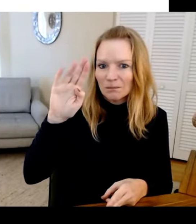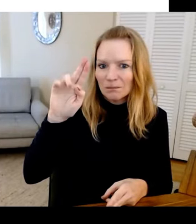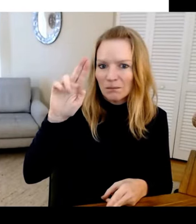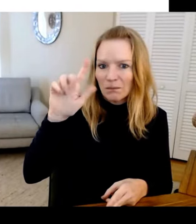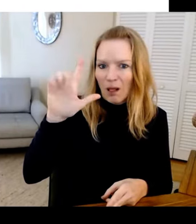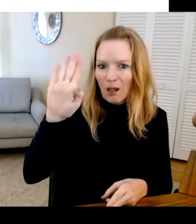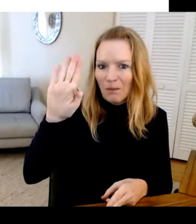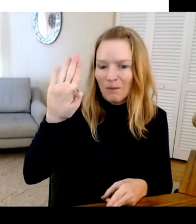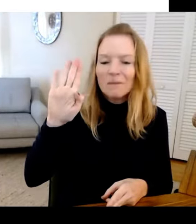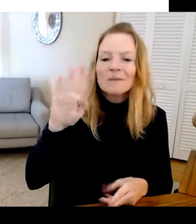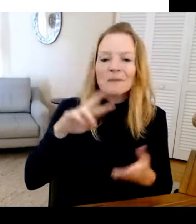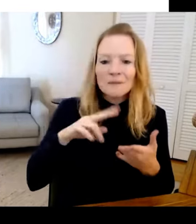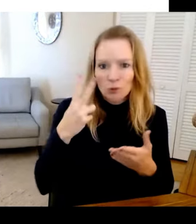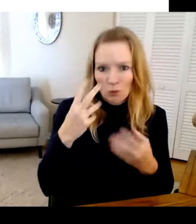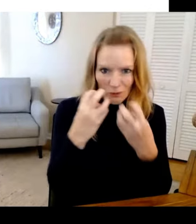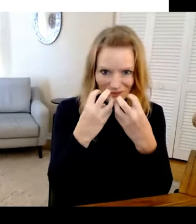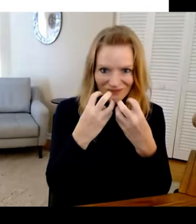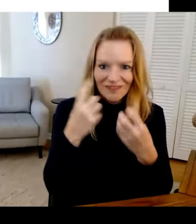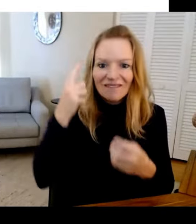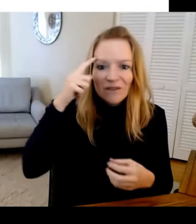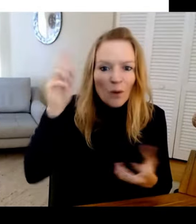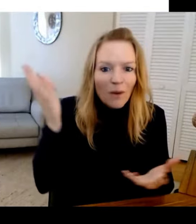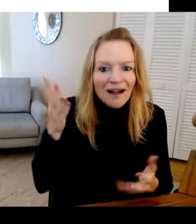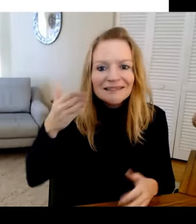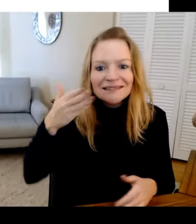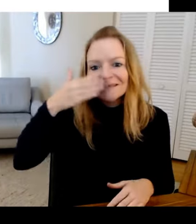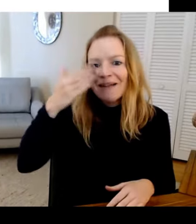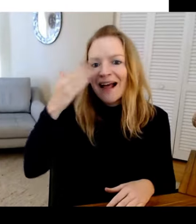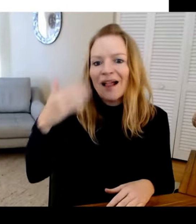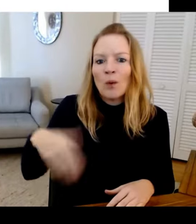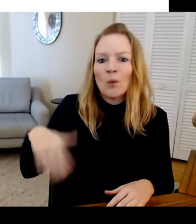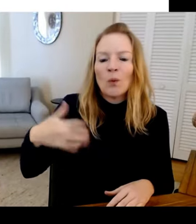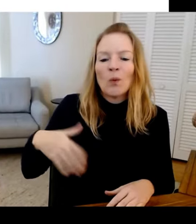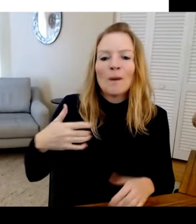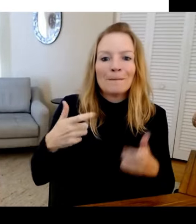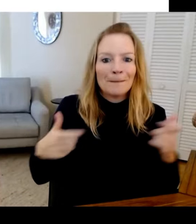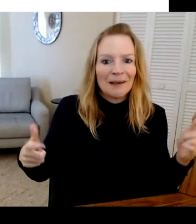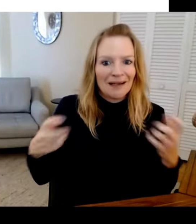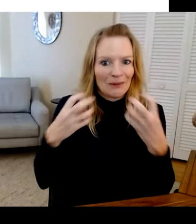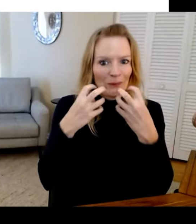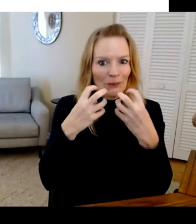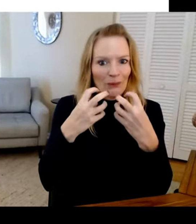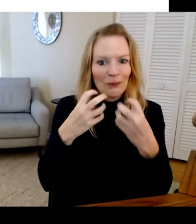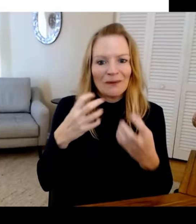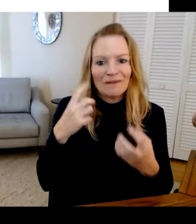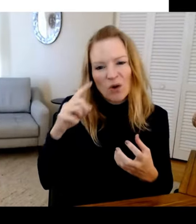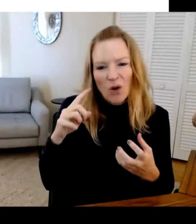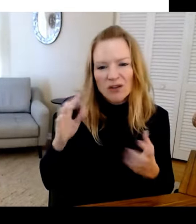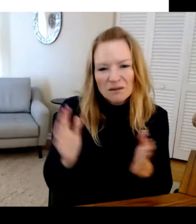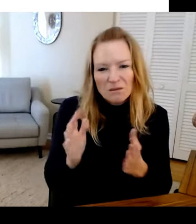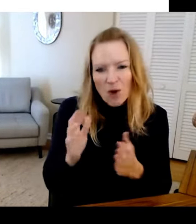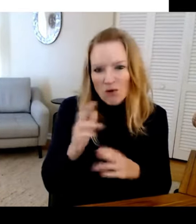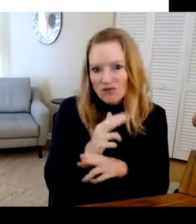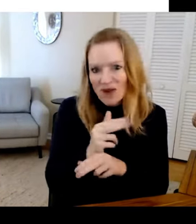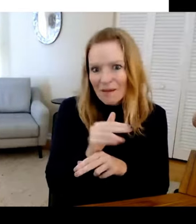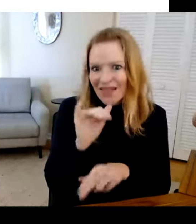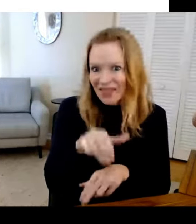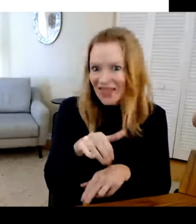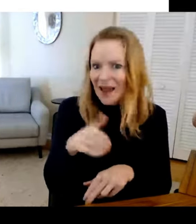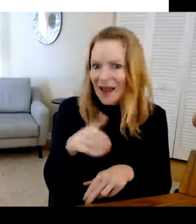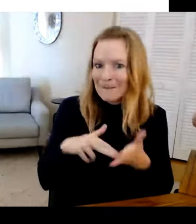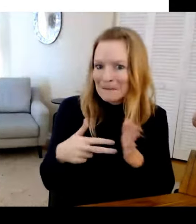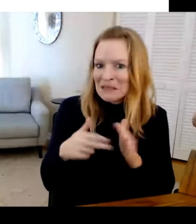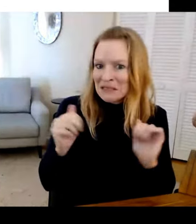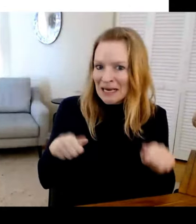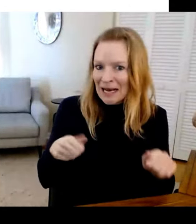their olfactory bulbs. They have 2, those fat bulbs in the front of their cheeks. So really that must